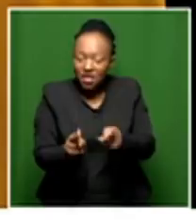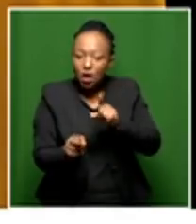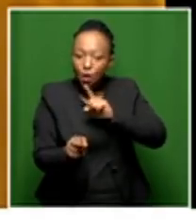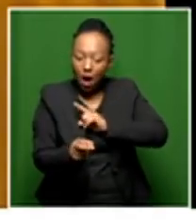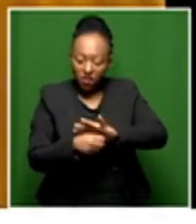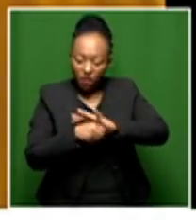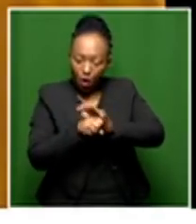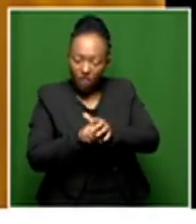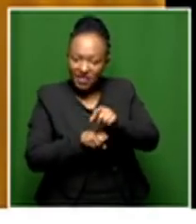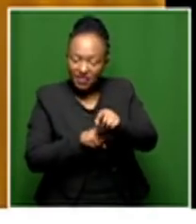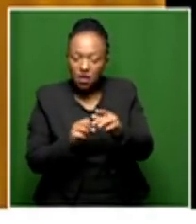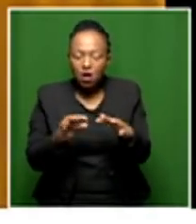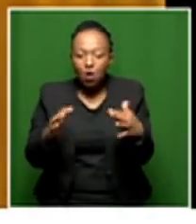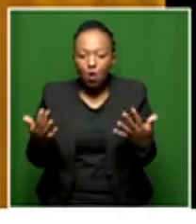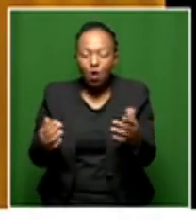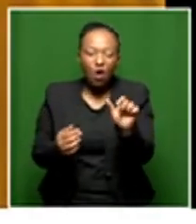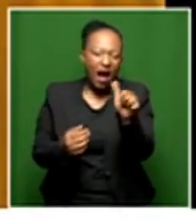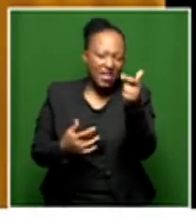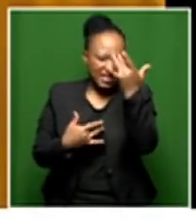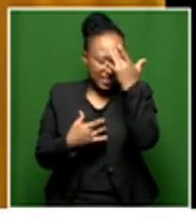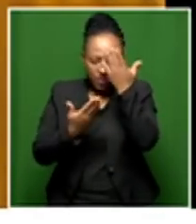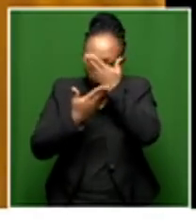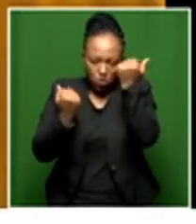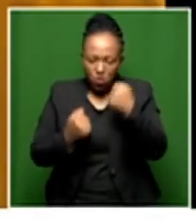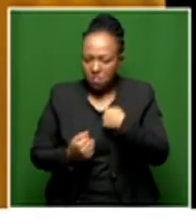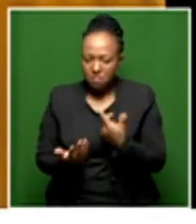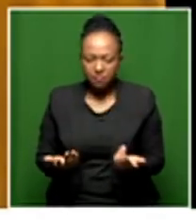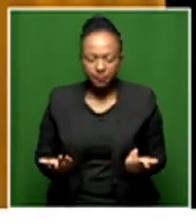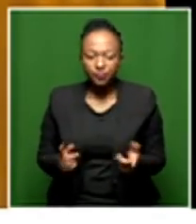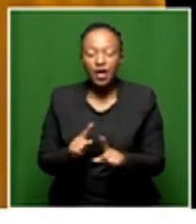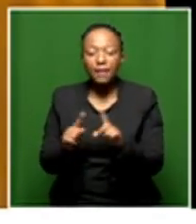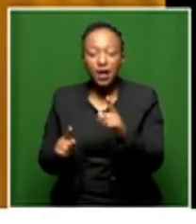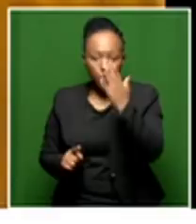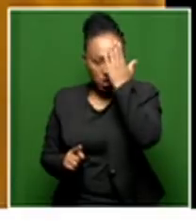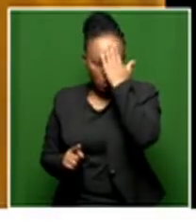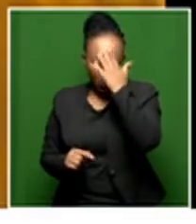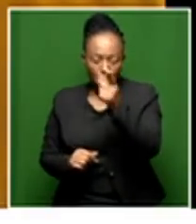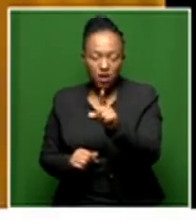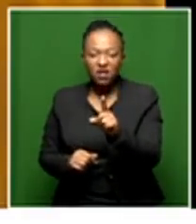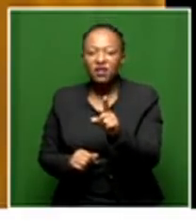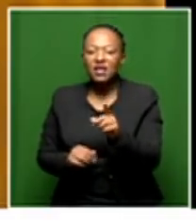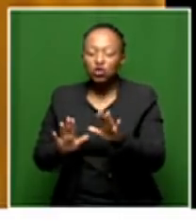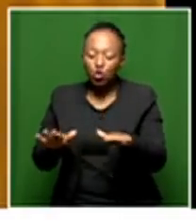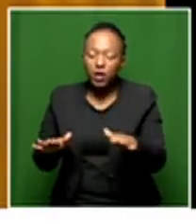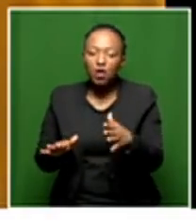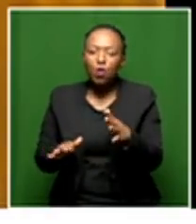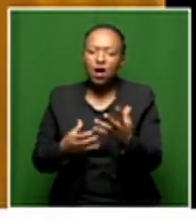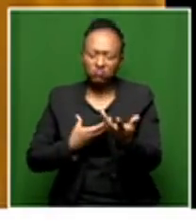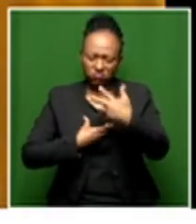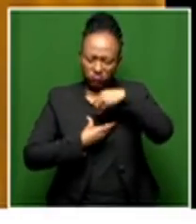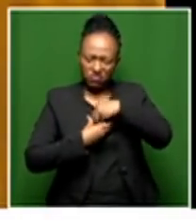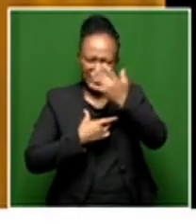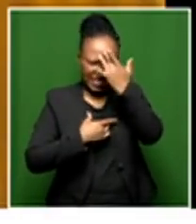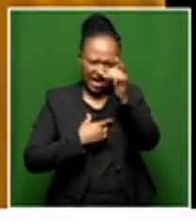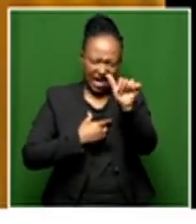COVID and if the deaths are due to other things. But what we know is that children with underlying conditions are more